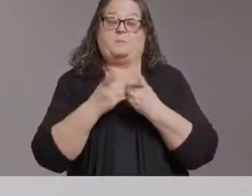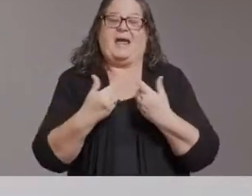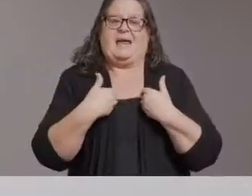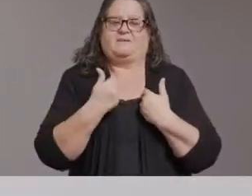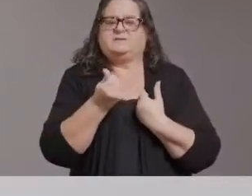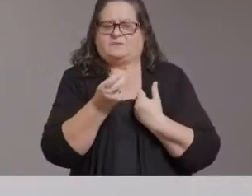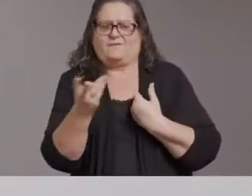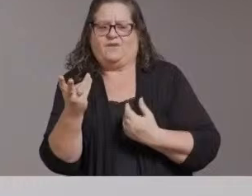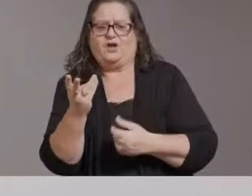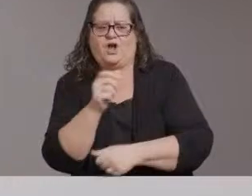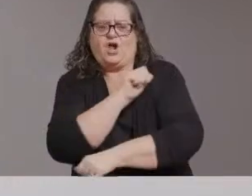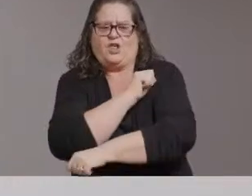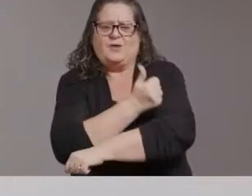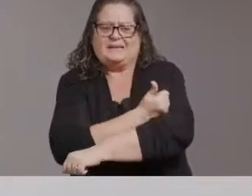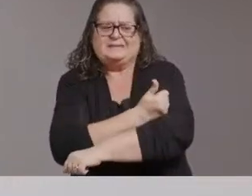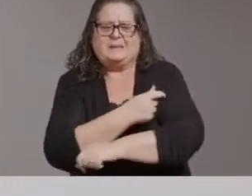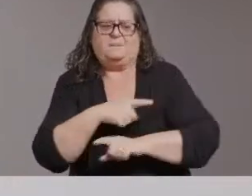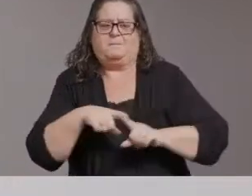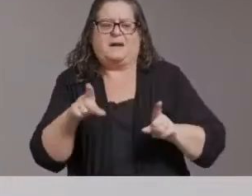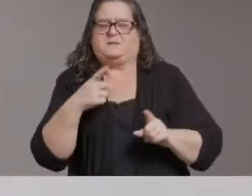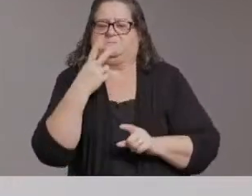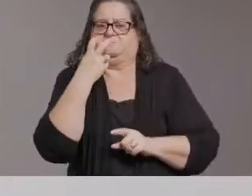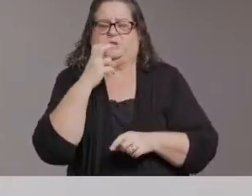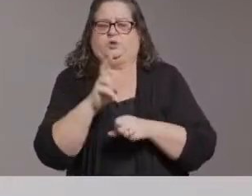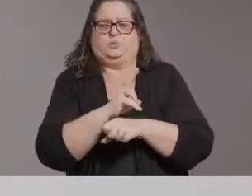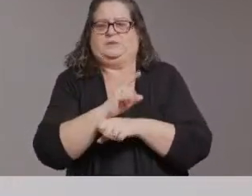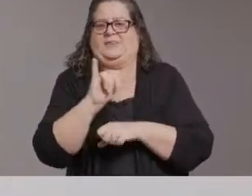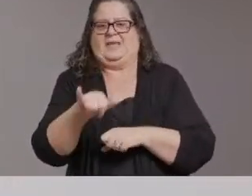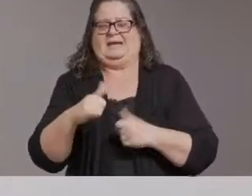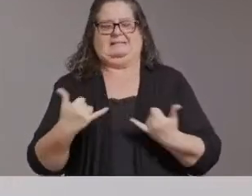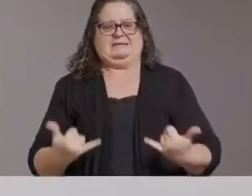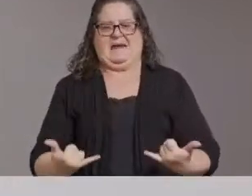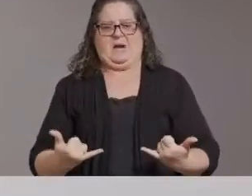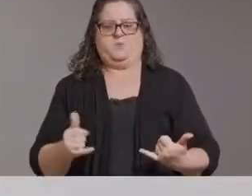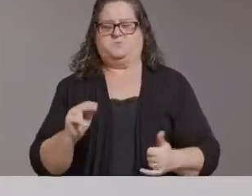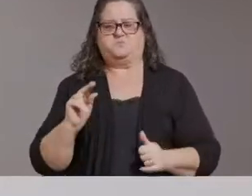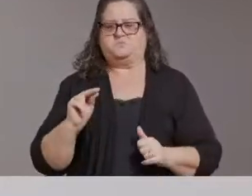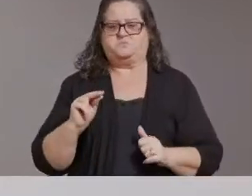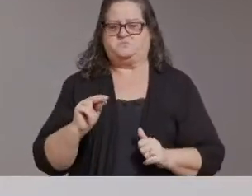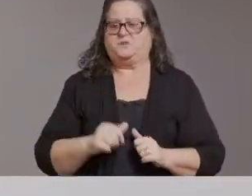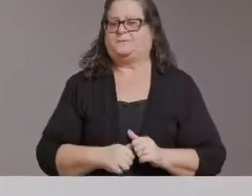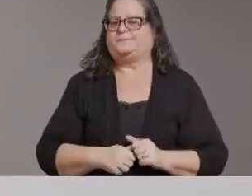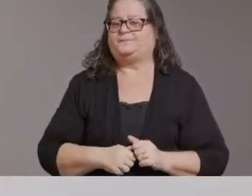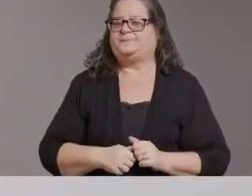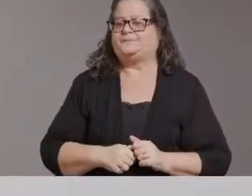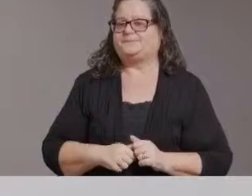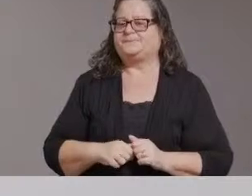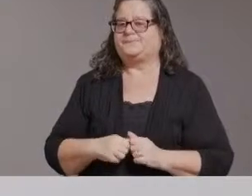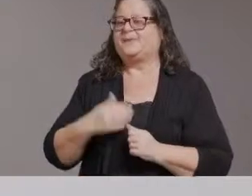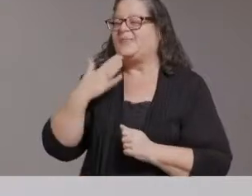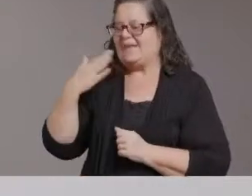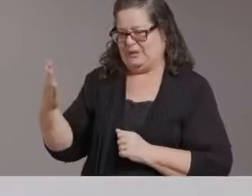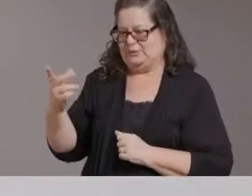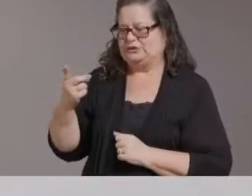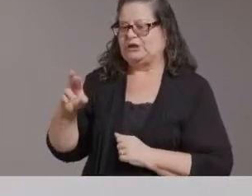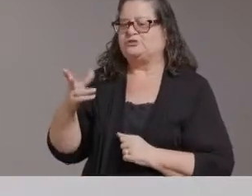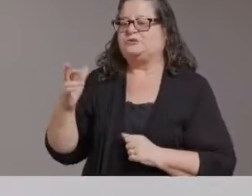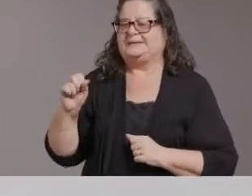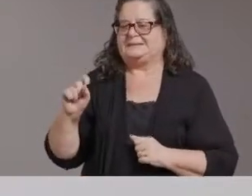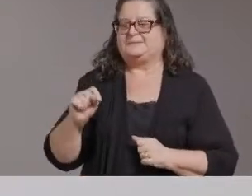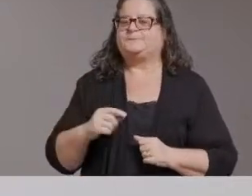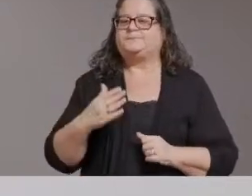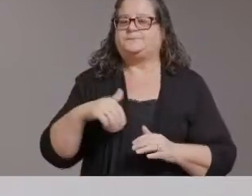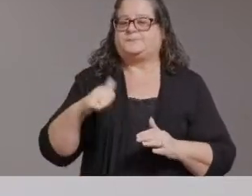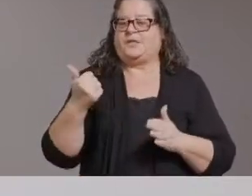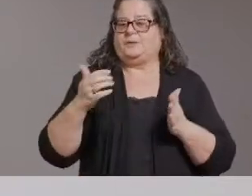pandemic. All right, Dr. Chris, thank you very much. Thank we really you. Appreciate it. Next is Peter Samore. Hi, Peter.